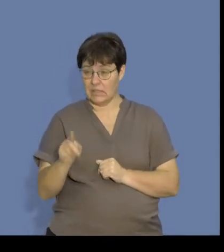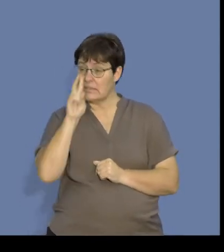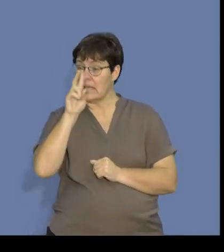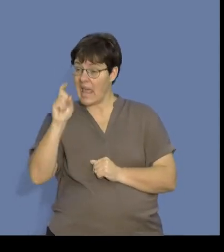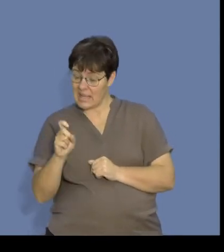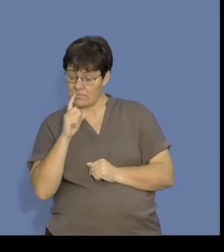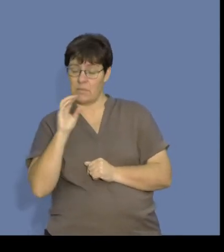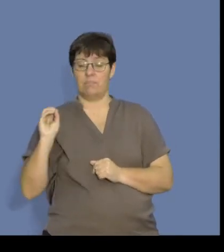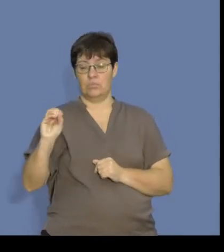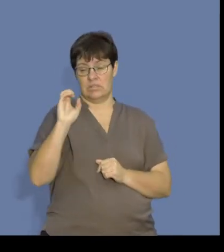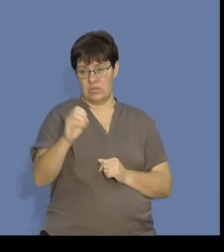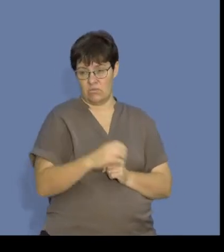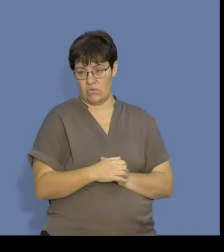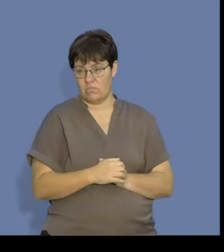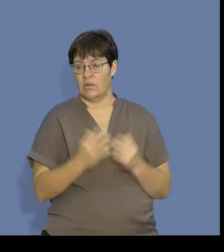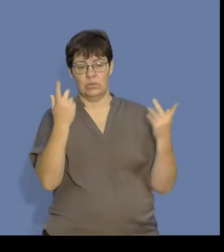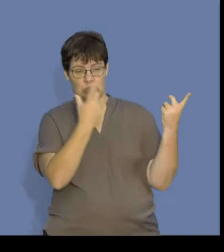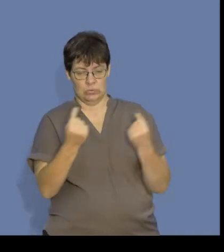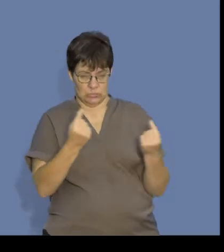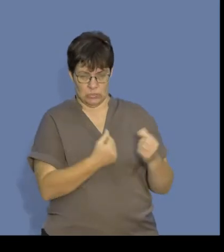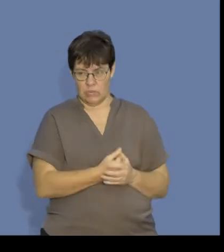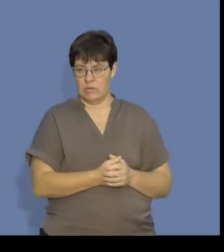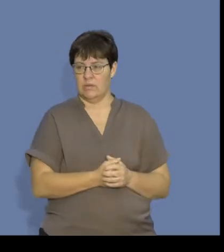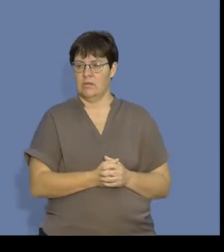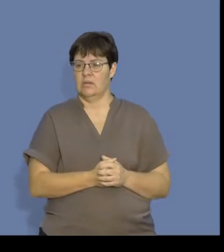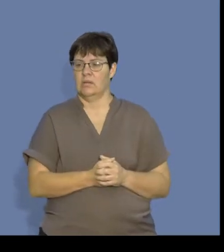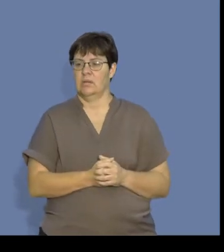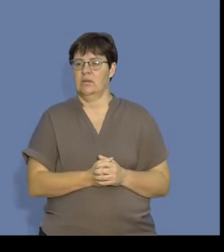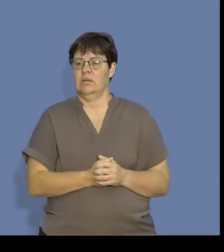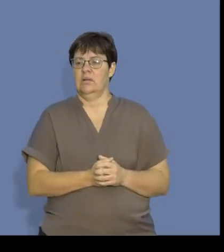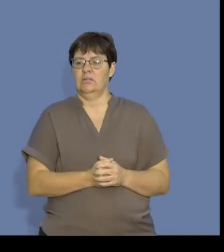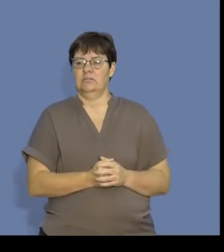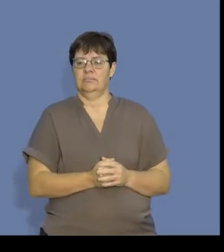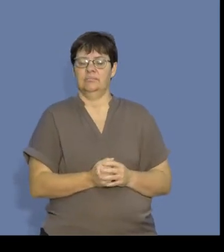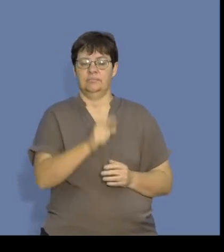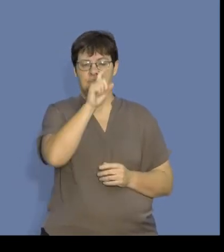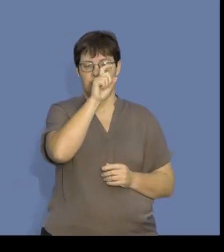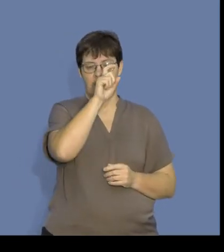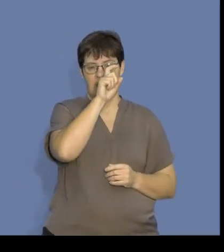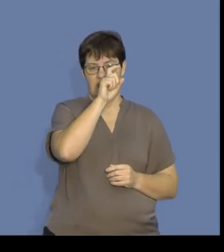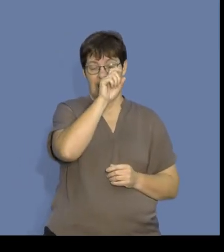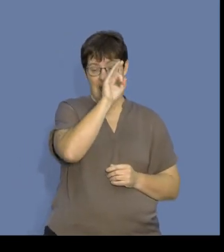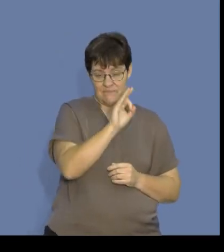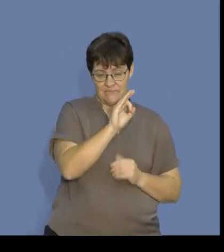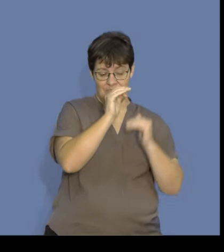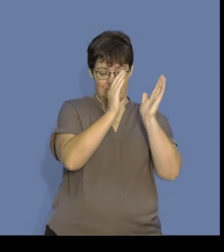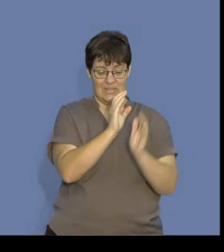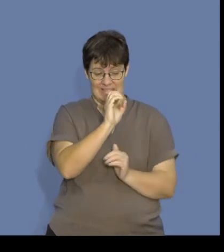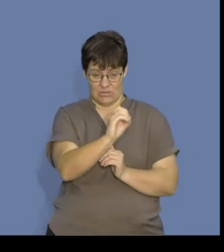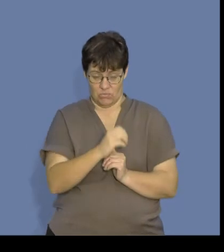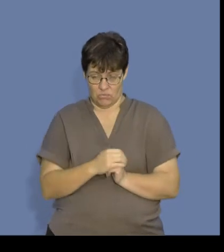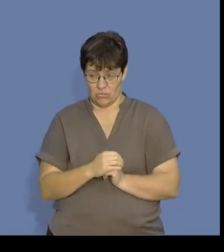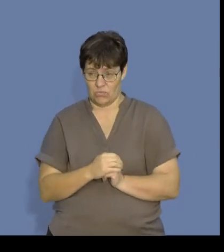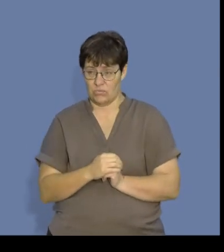wherever I see x there, and then perform the calculation. So that will be f is to 0,